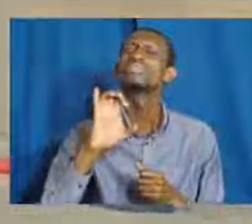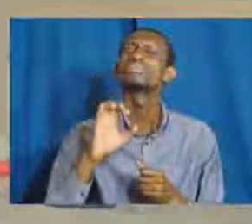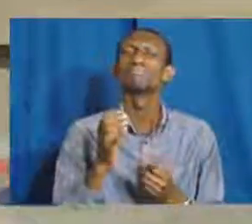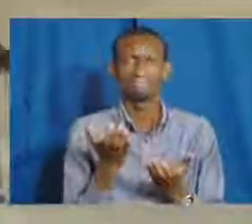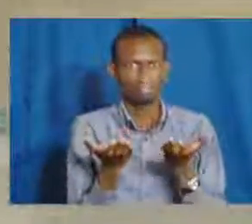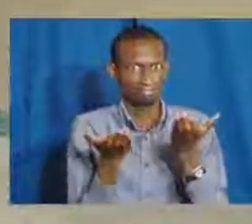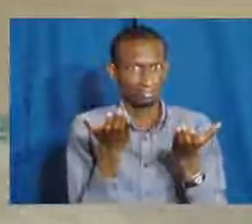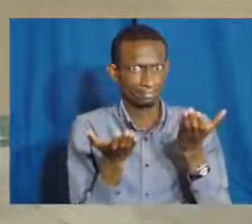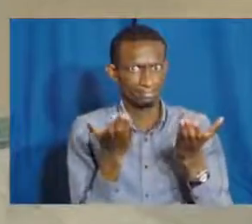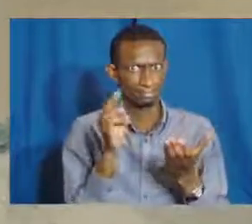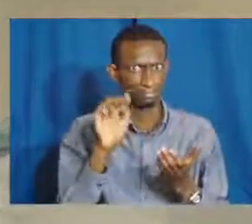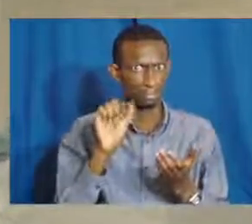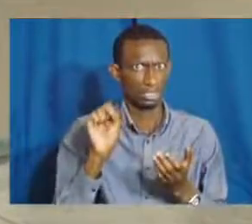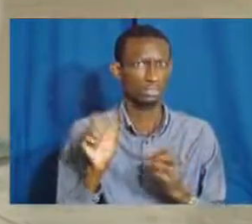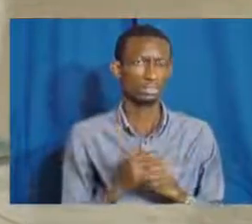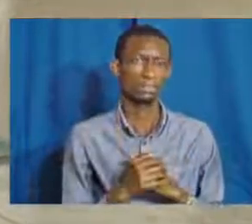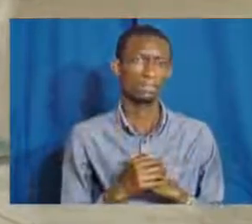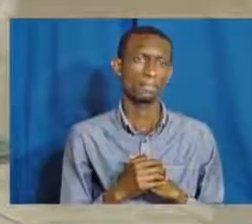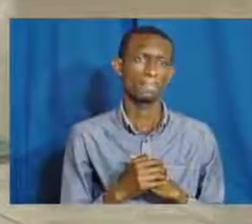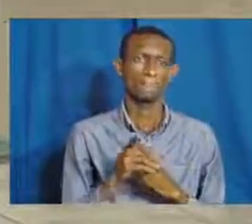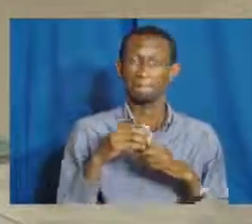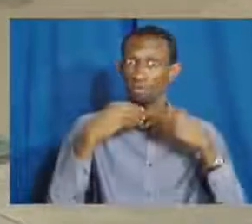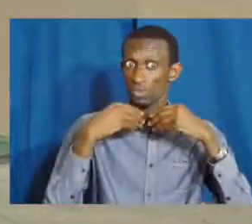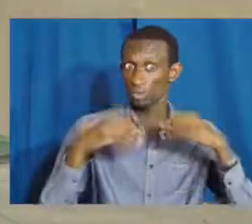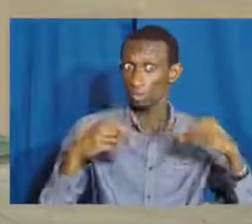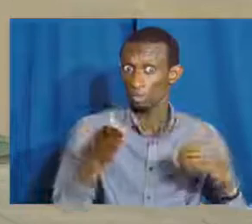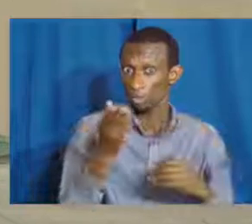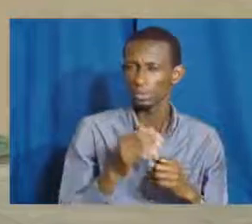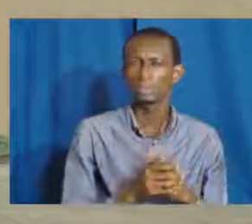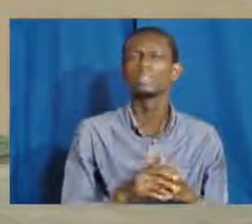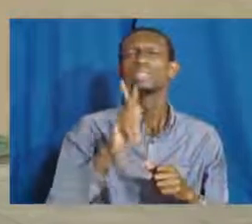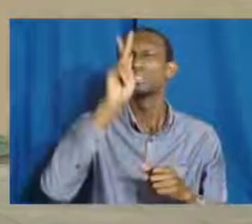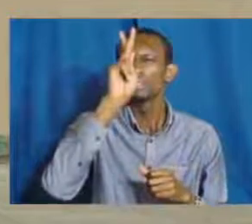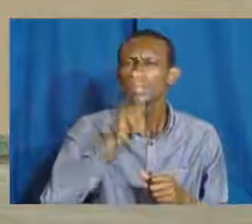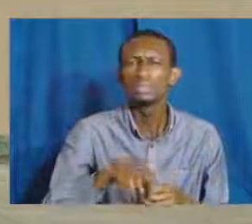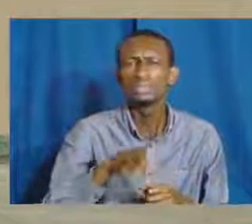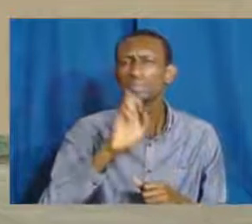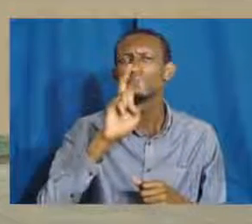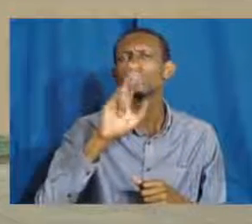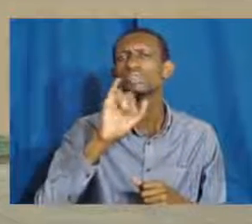the properties of elements is the periodic function.